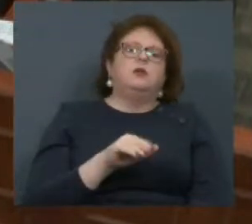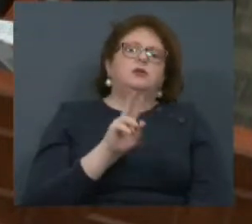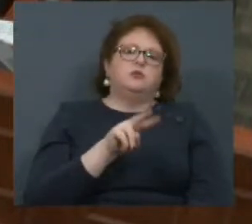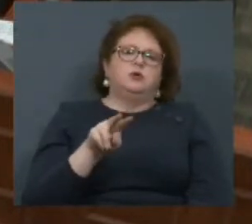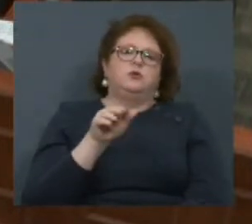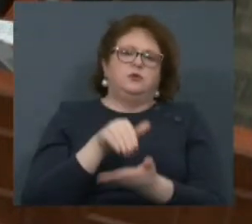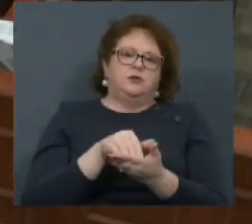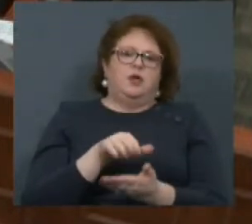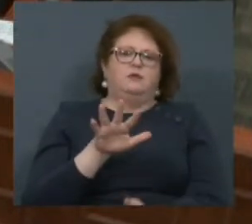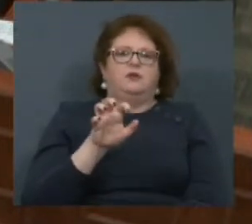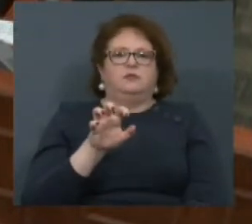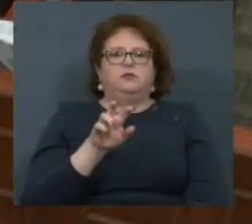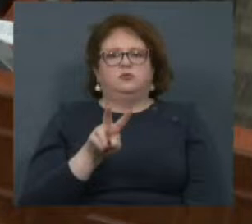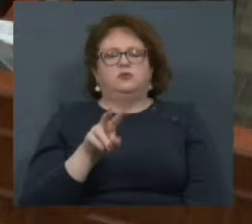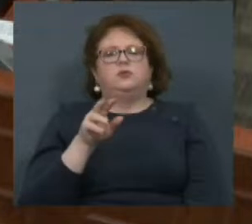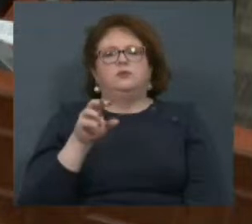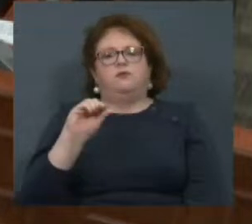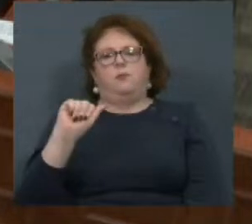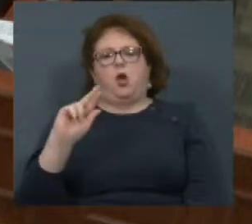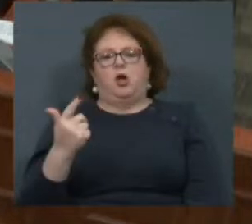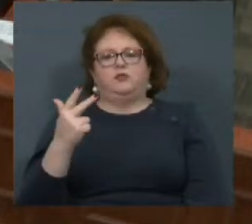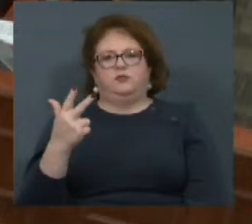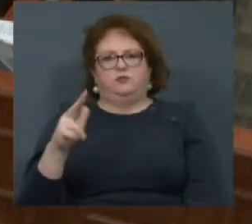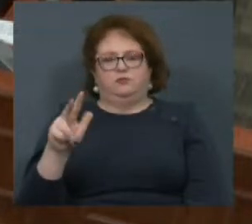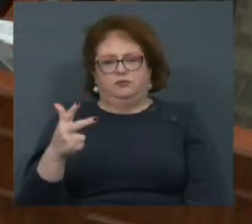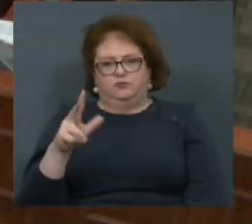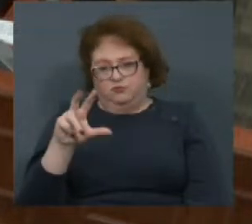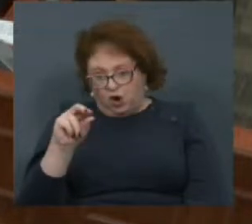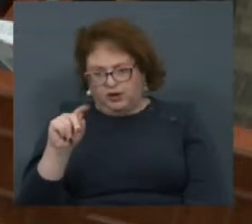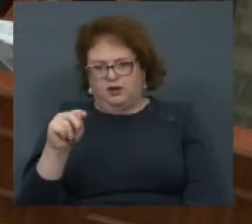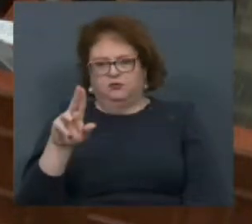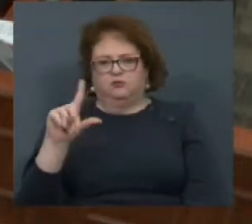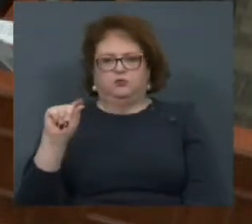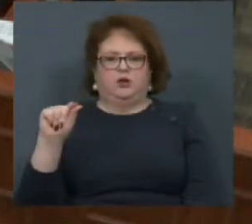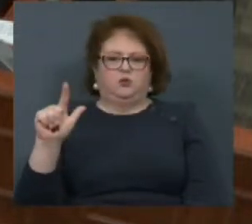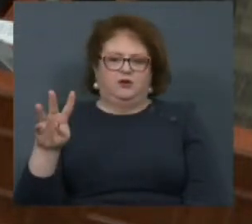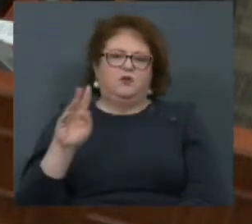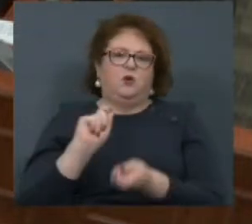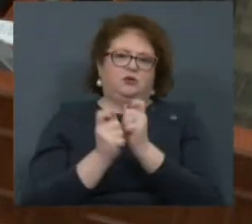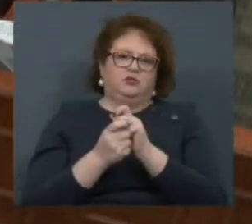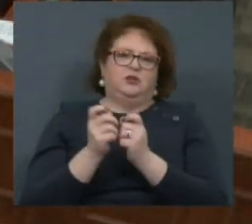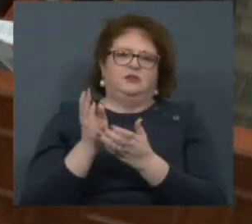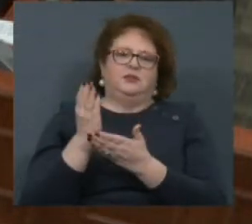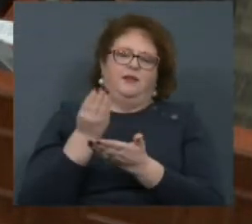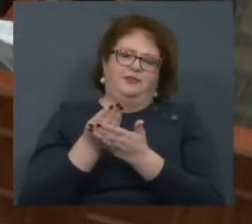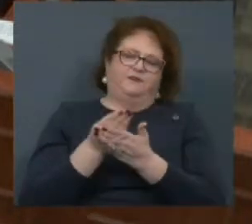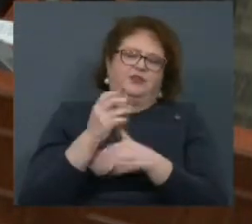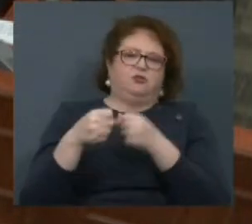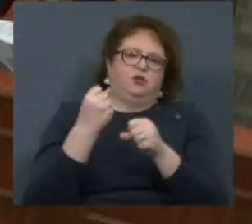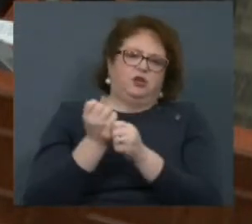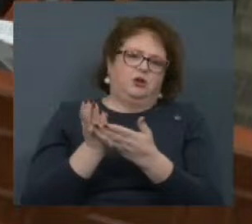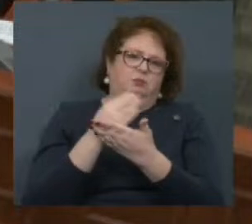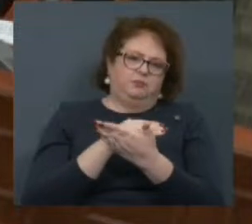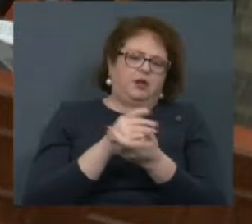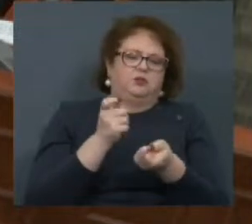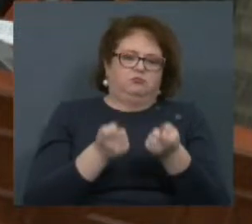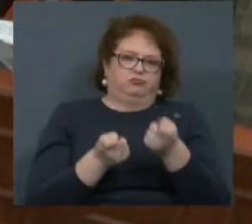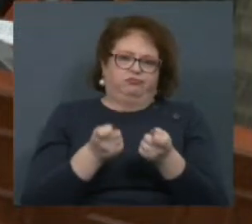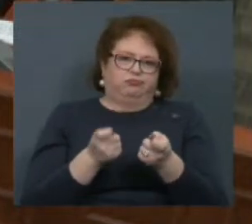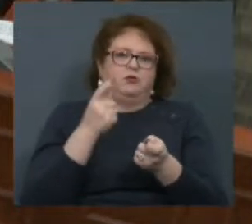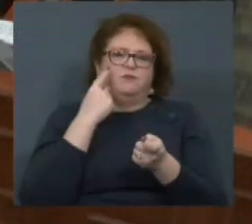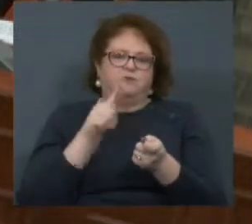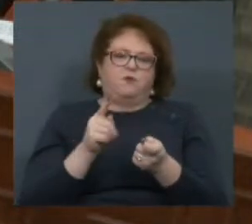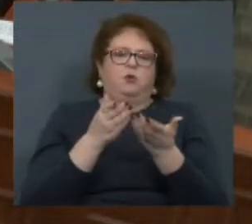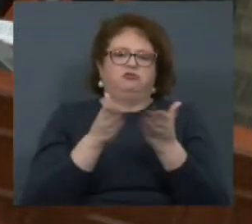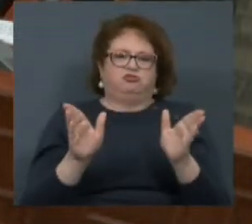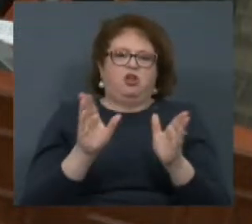22,502, August 20th, 2024, to adjust the fiscal year 2024 budget ordinance to reflect revenue and expenditure adjustments for the general